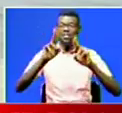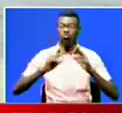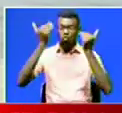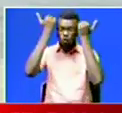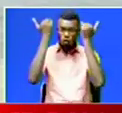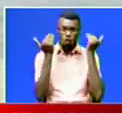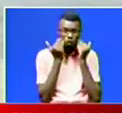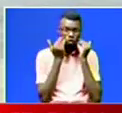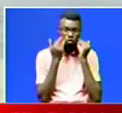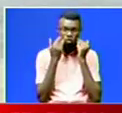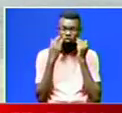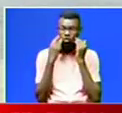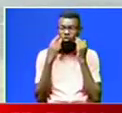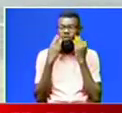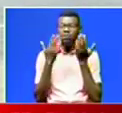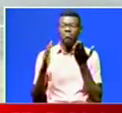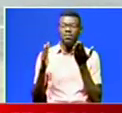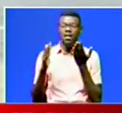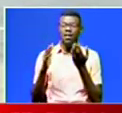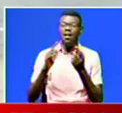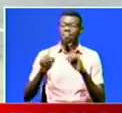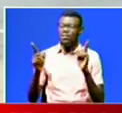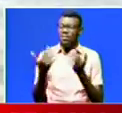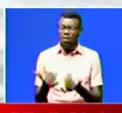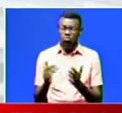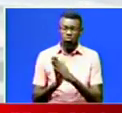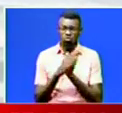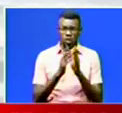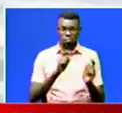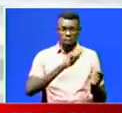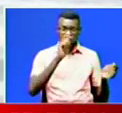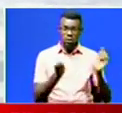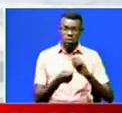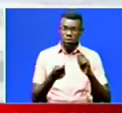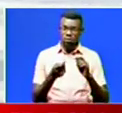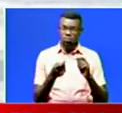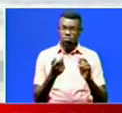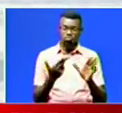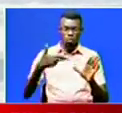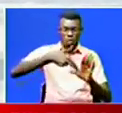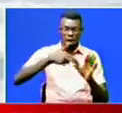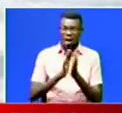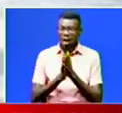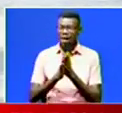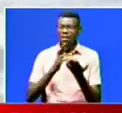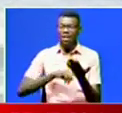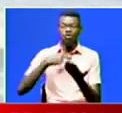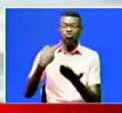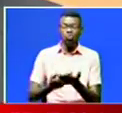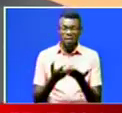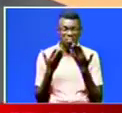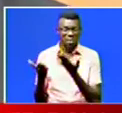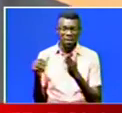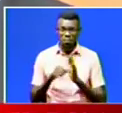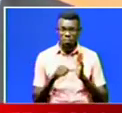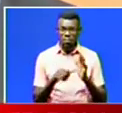Justice. Debate on this standoff now shifting to the alleged vast oil and maritime resources at stake in the dispute.